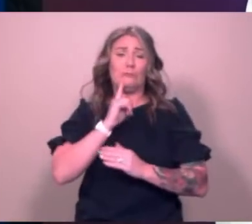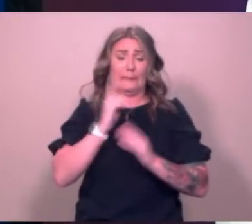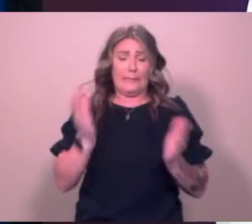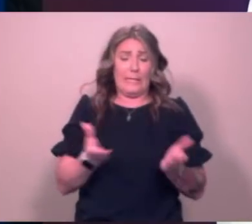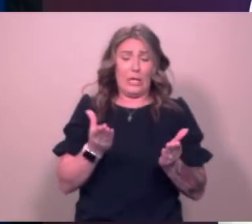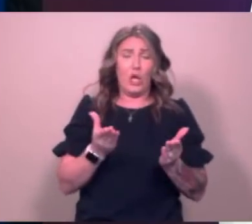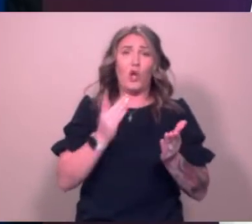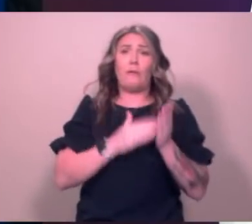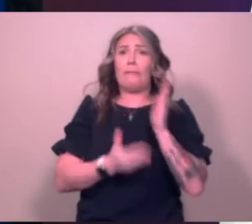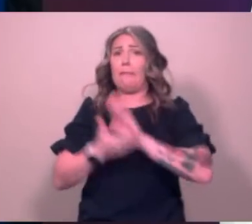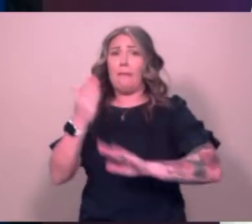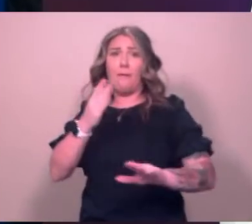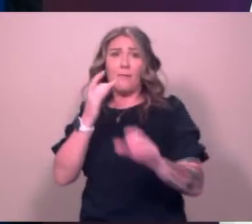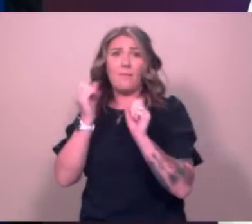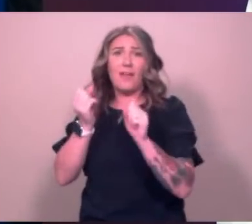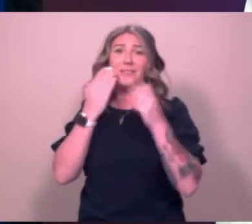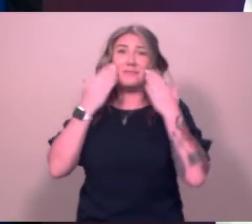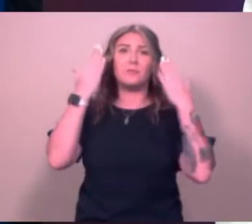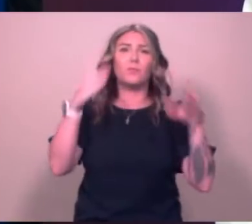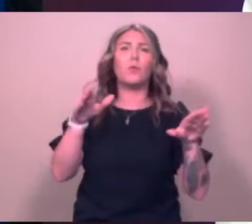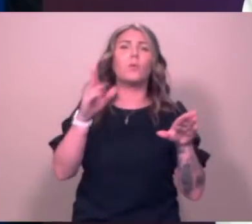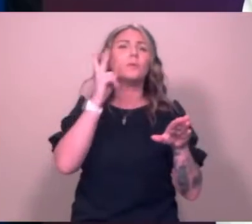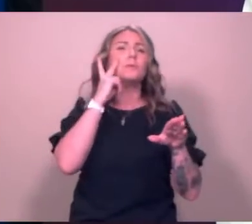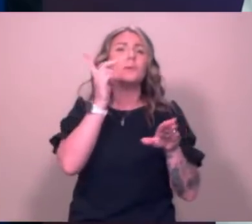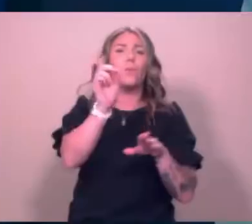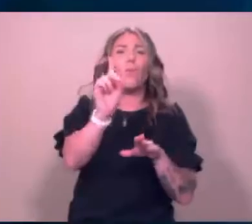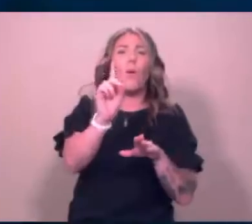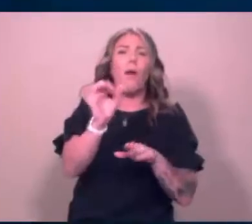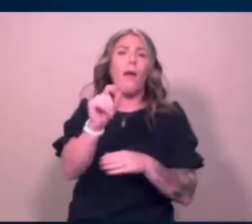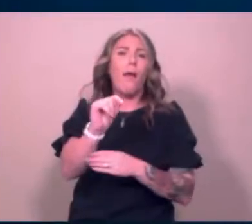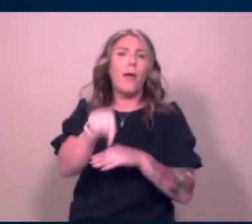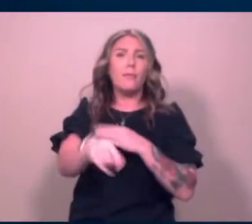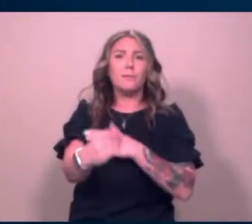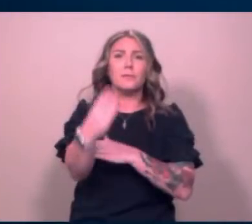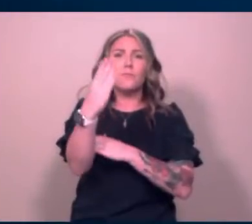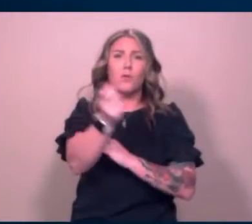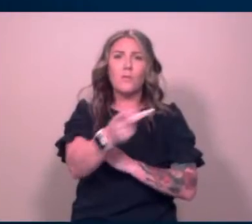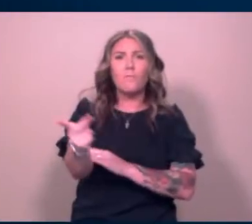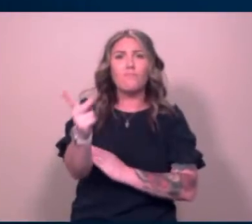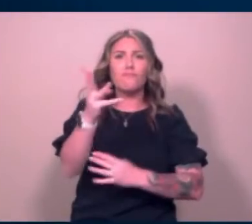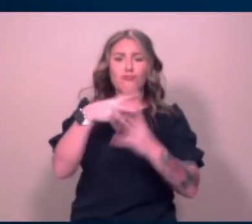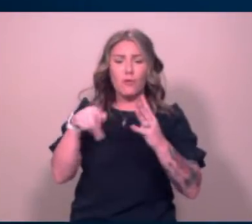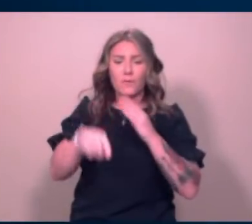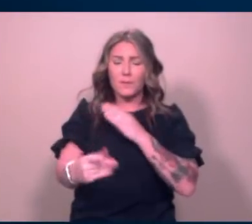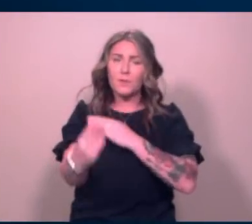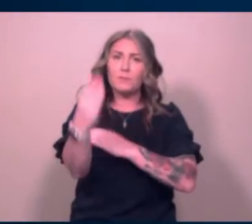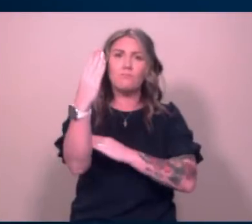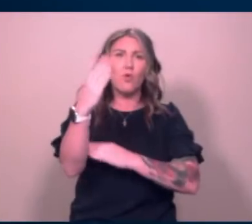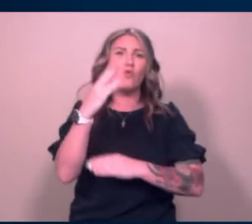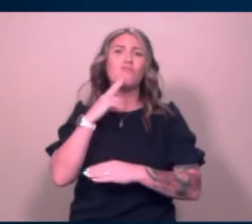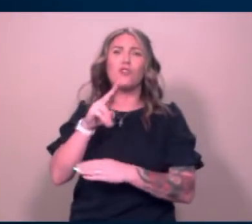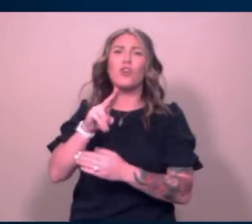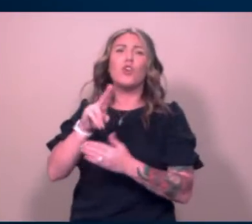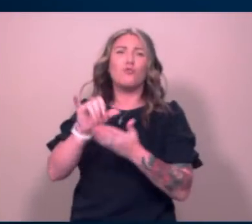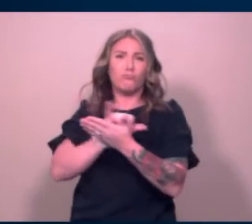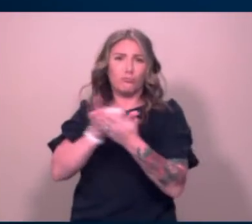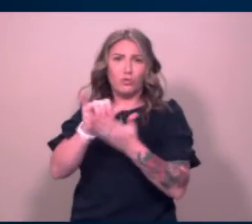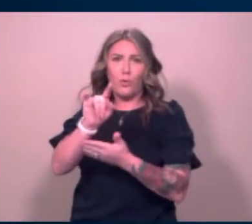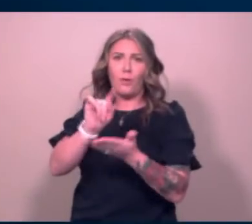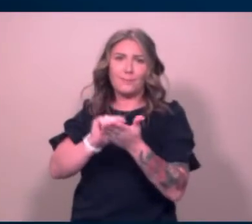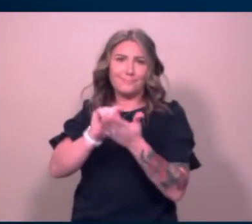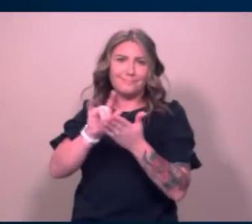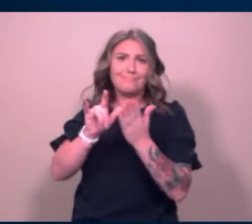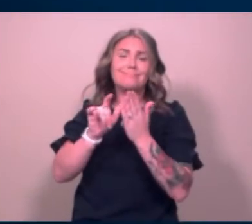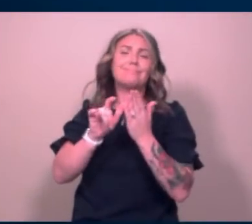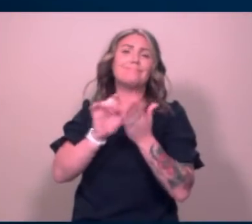we don't know. Let's look and see where we are right now this morning. We've got a few graphs to show. First of all, this is from the New York Times. We've been showing this all along. This